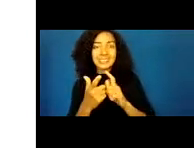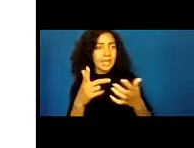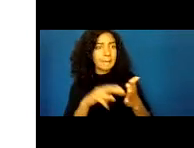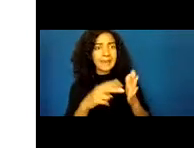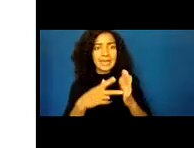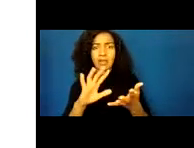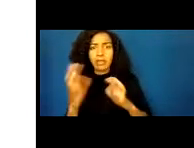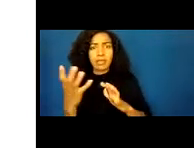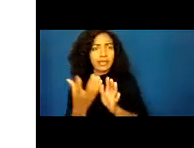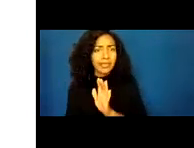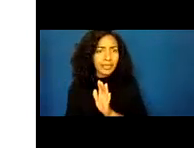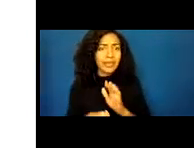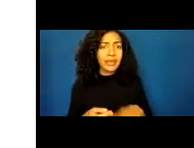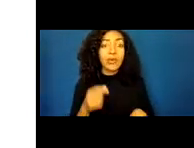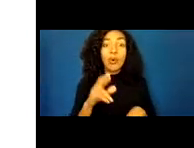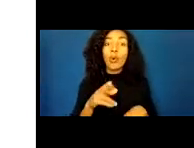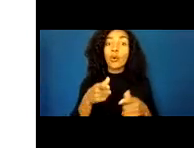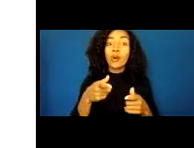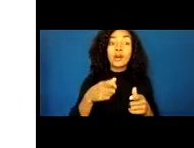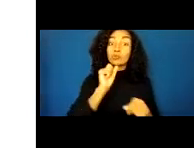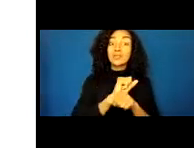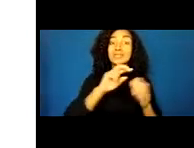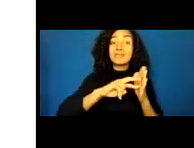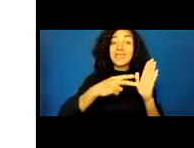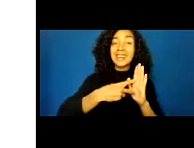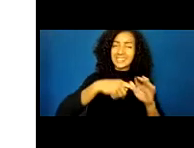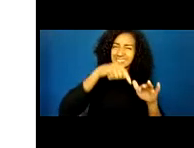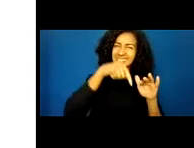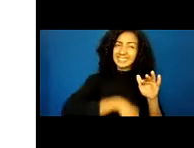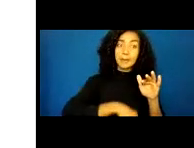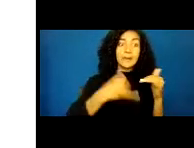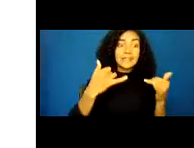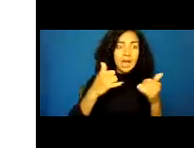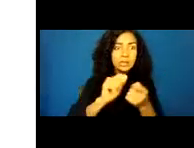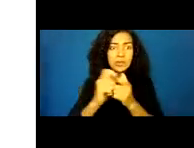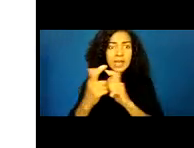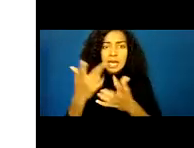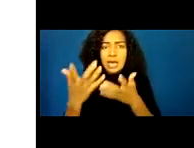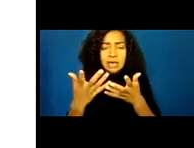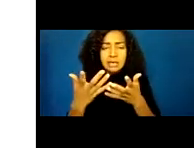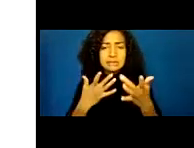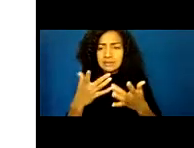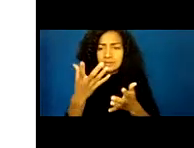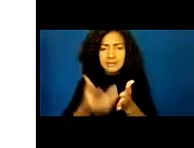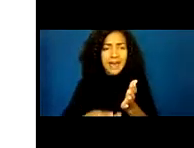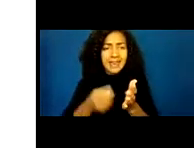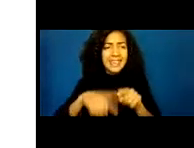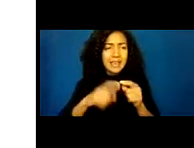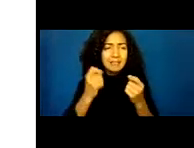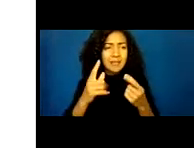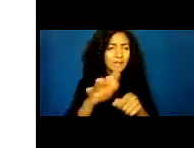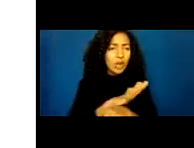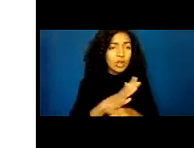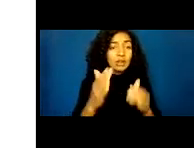in our languages. There are barriers and challenges to written language, differences in speech